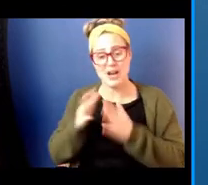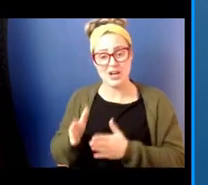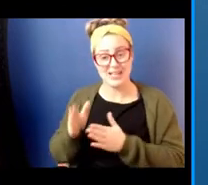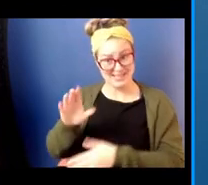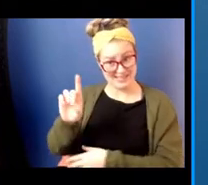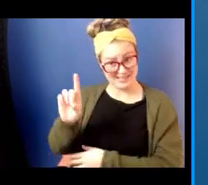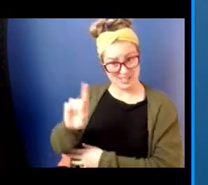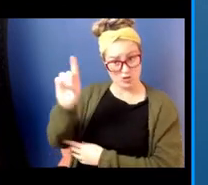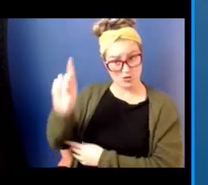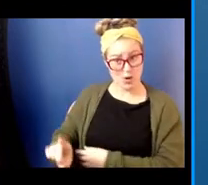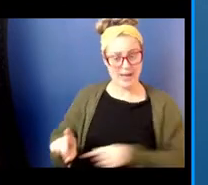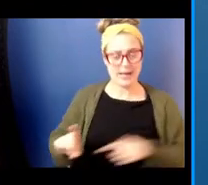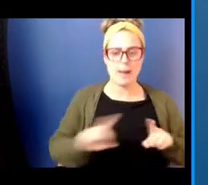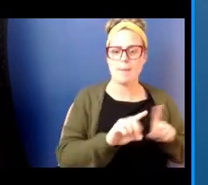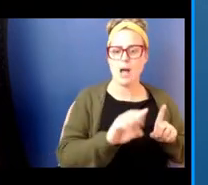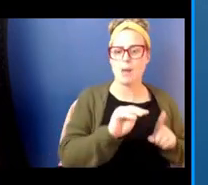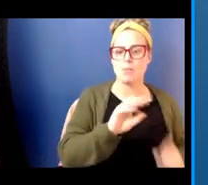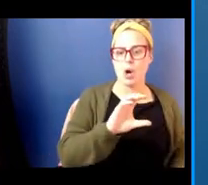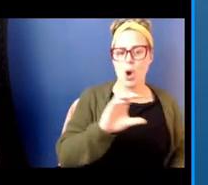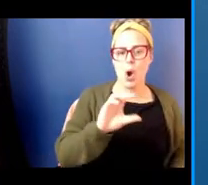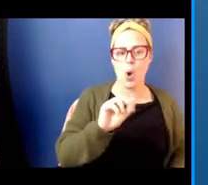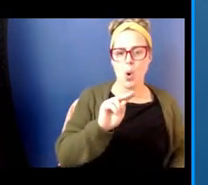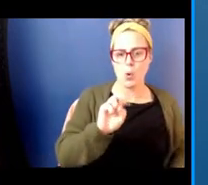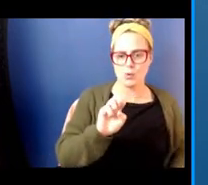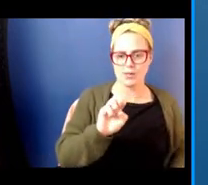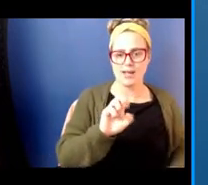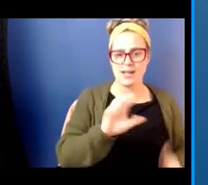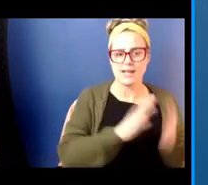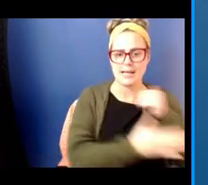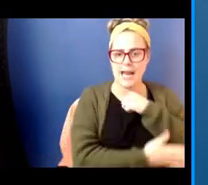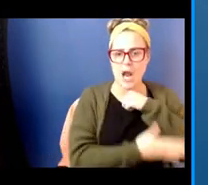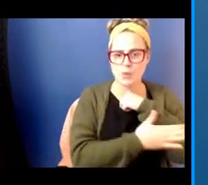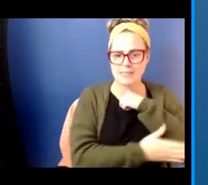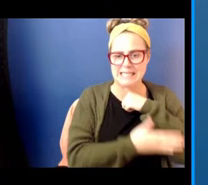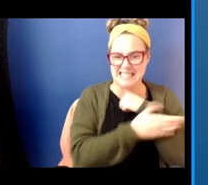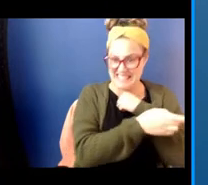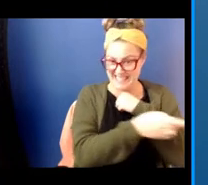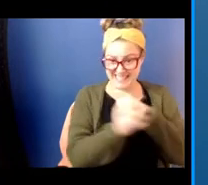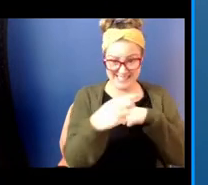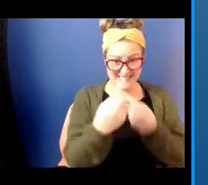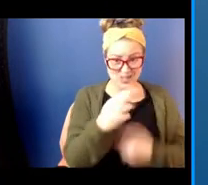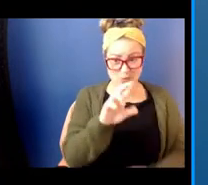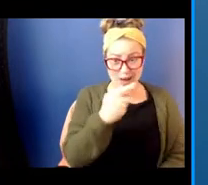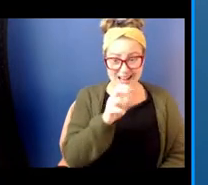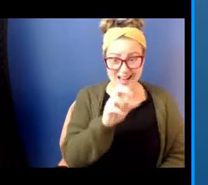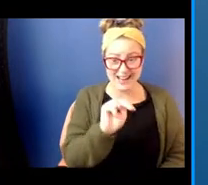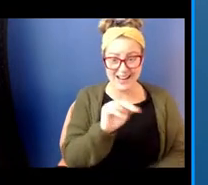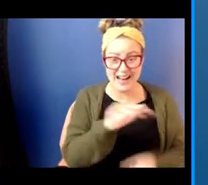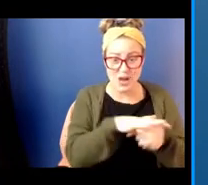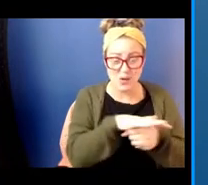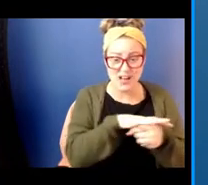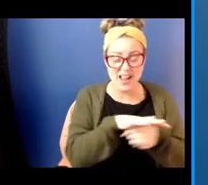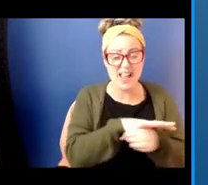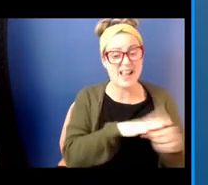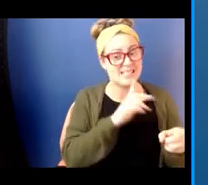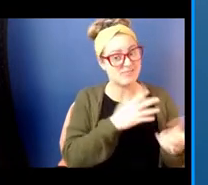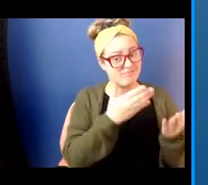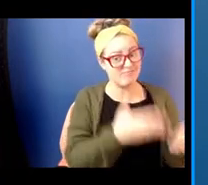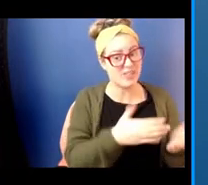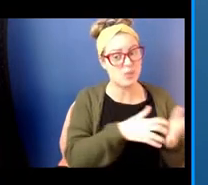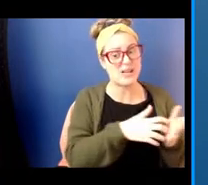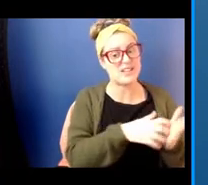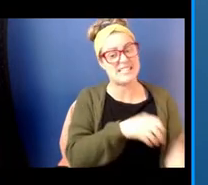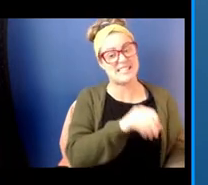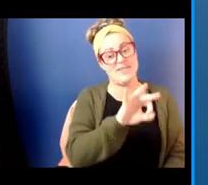Era the epitome of the weakness of the democratic party which is our Union White working